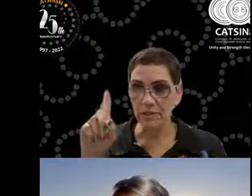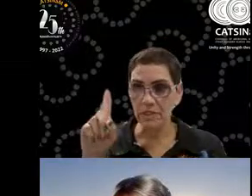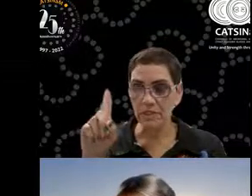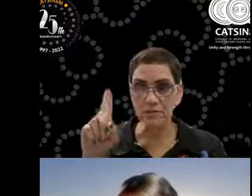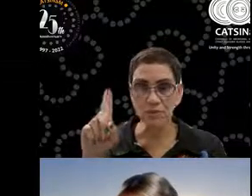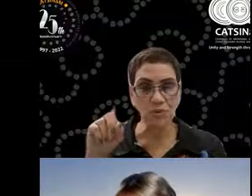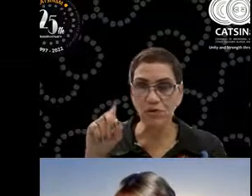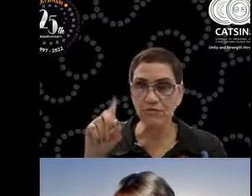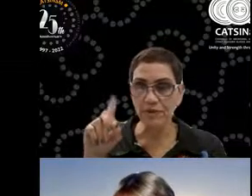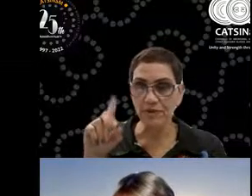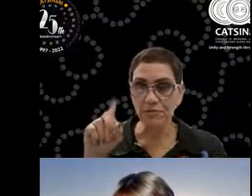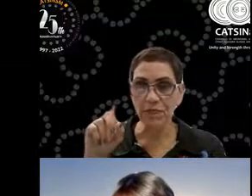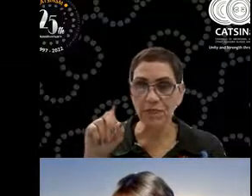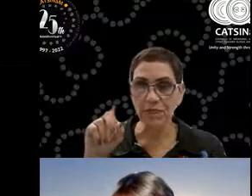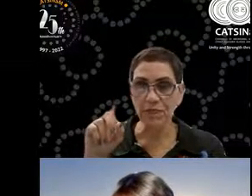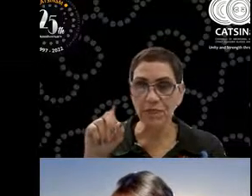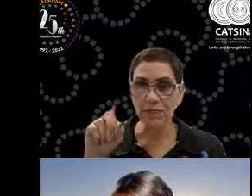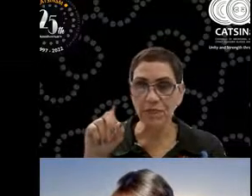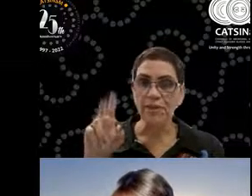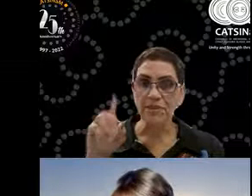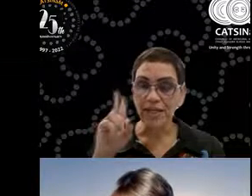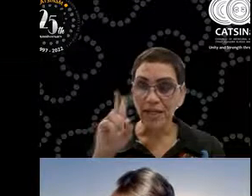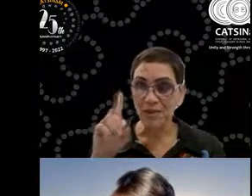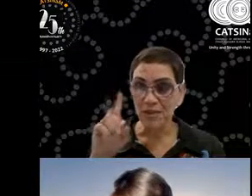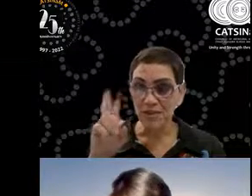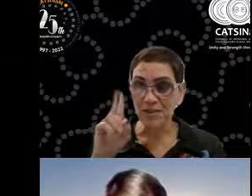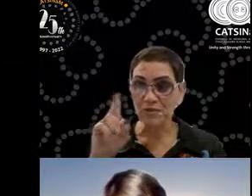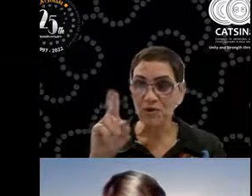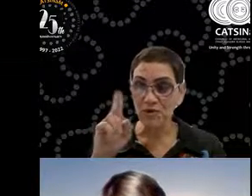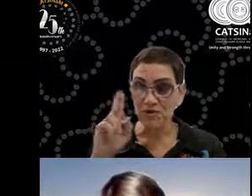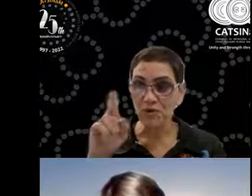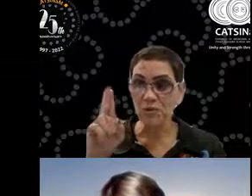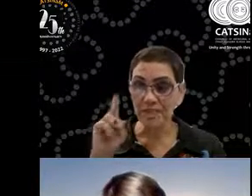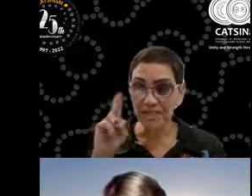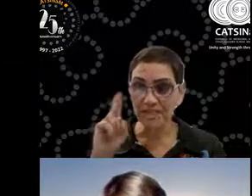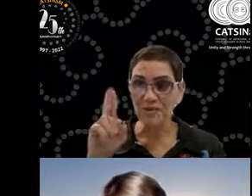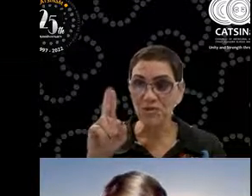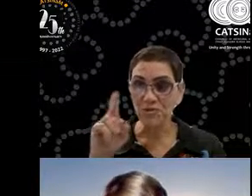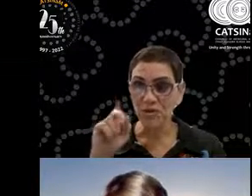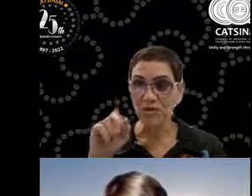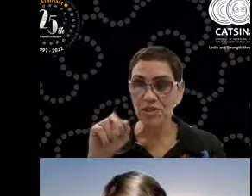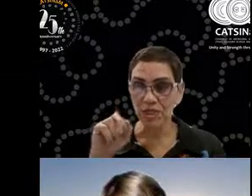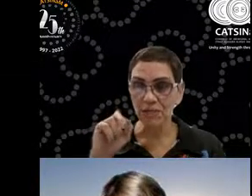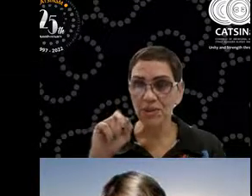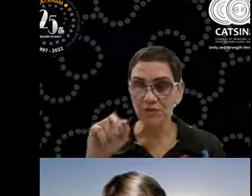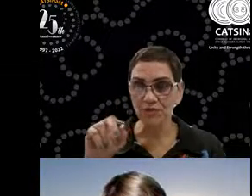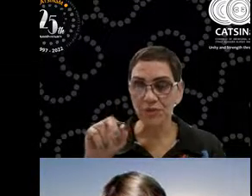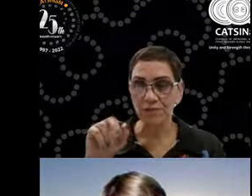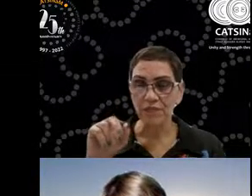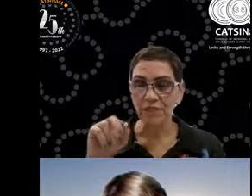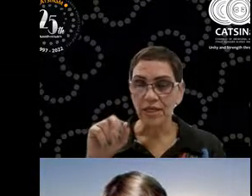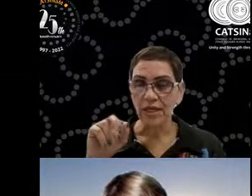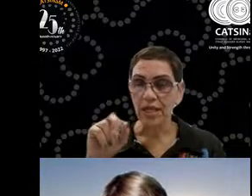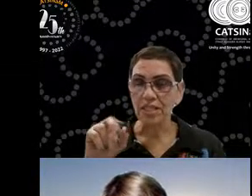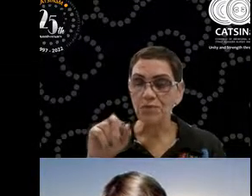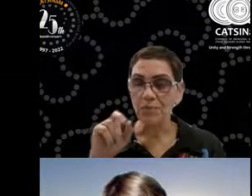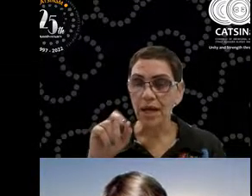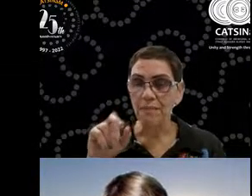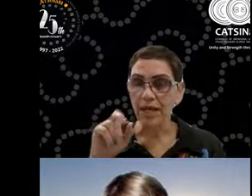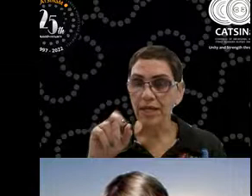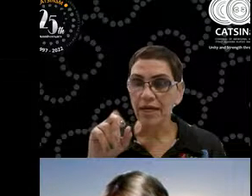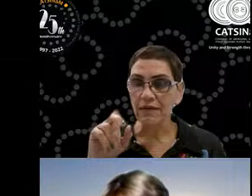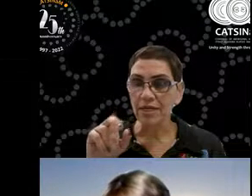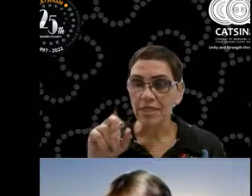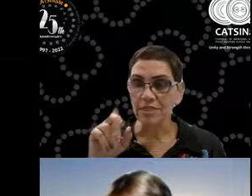One was the health system, which we're all very familiar with, but the other one, she said, was reforming the system of nursing and midwifery. And that's